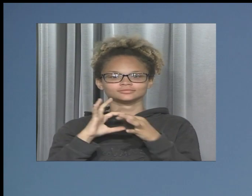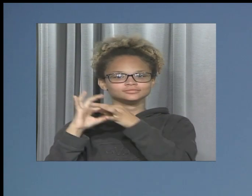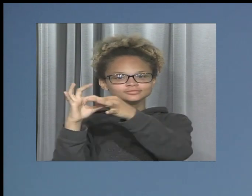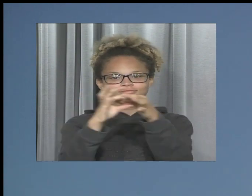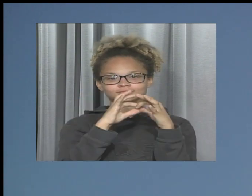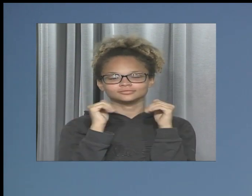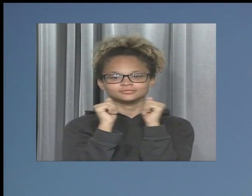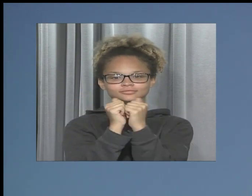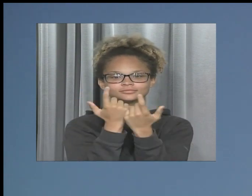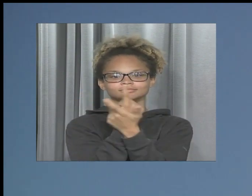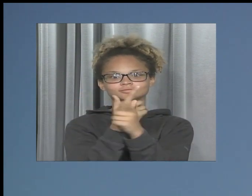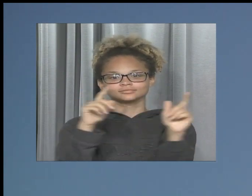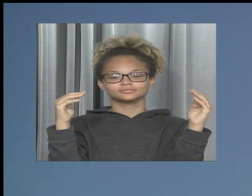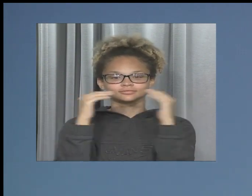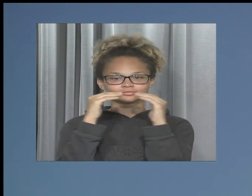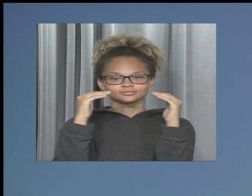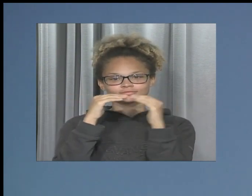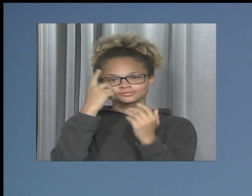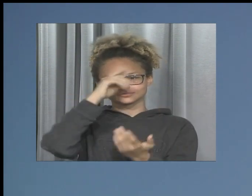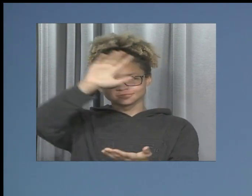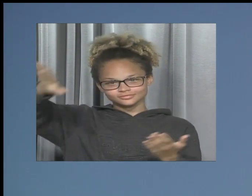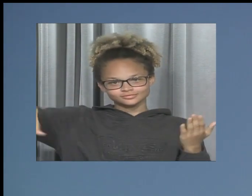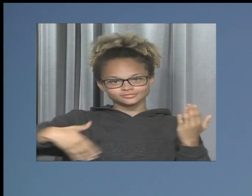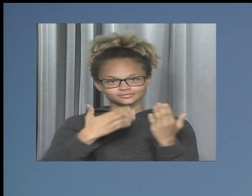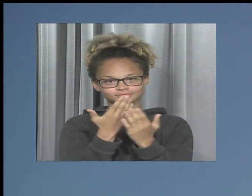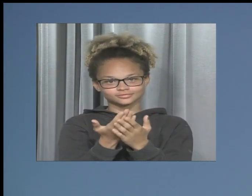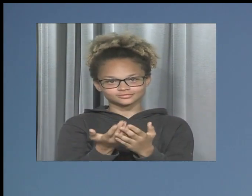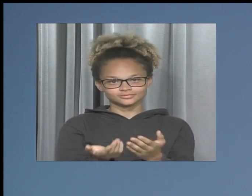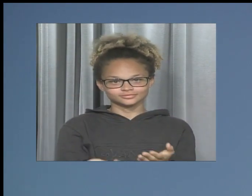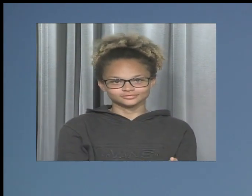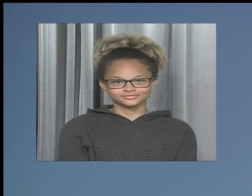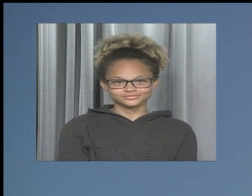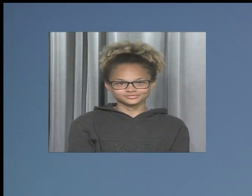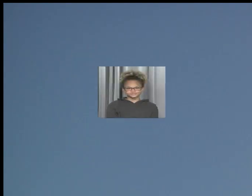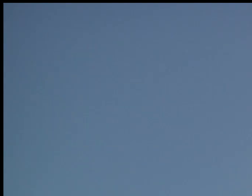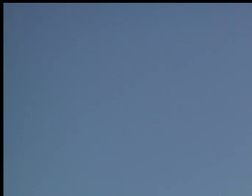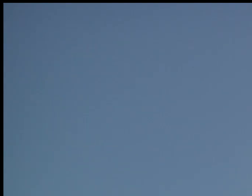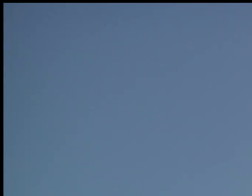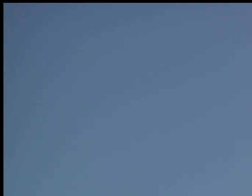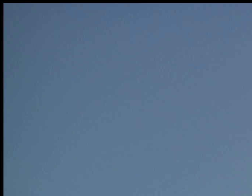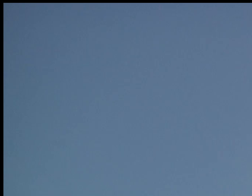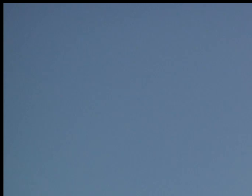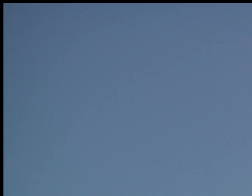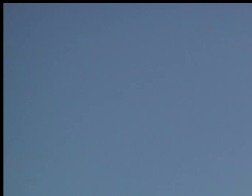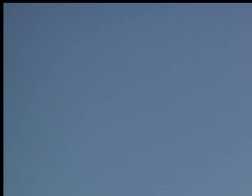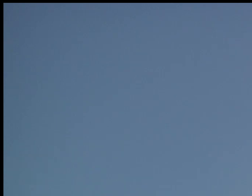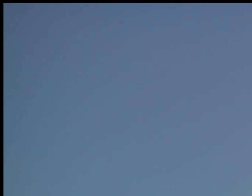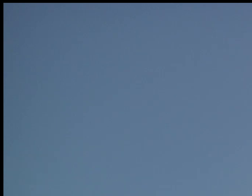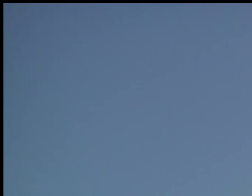indivisible, with liberty and justice for all. Please remain standing for a moment of silence.